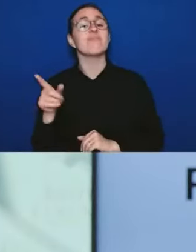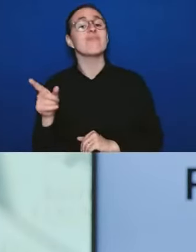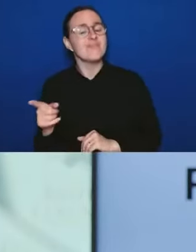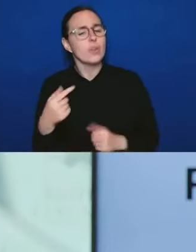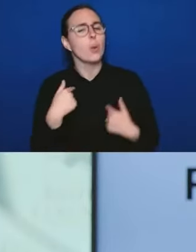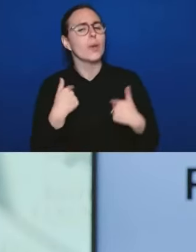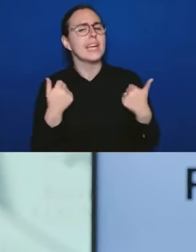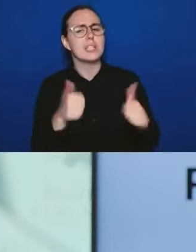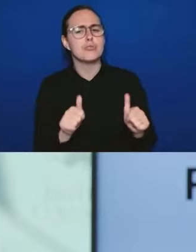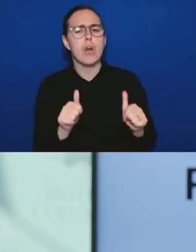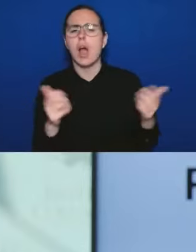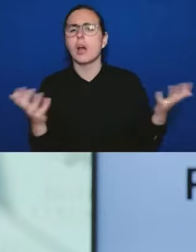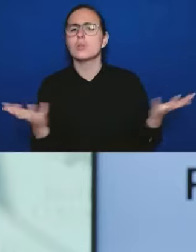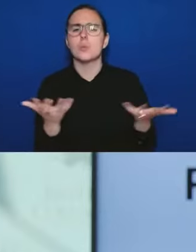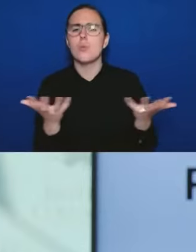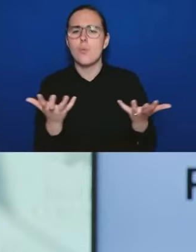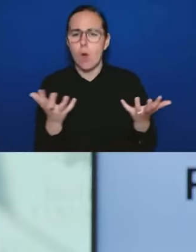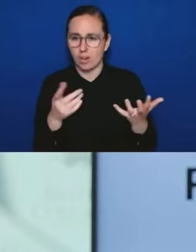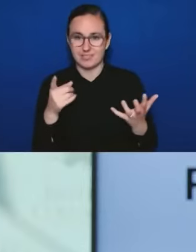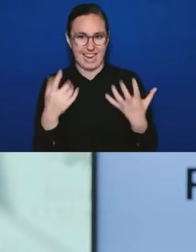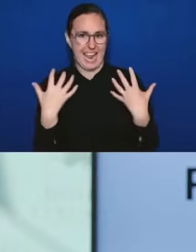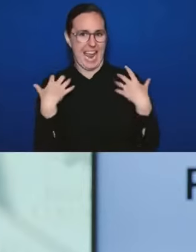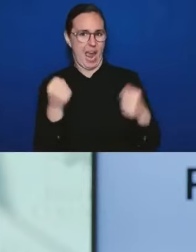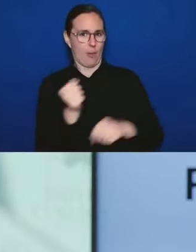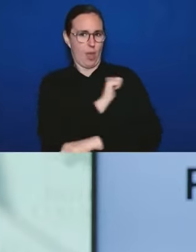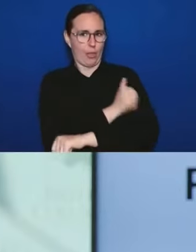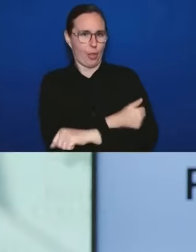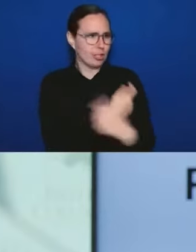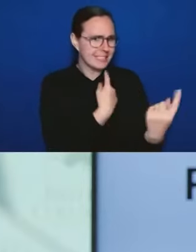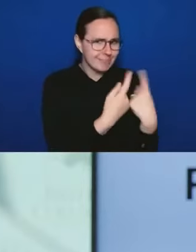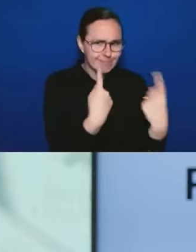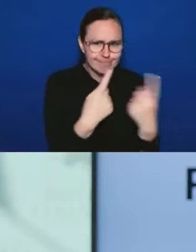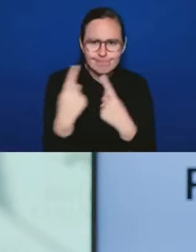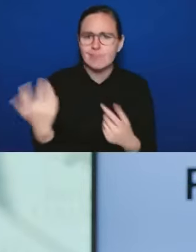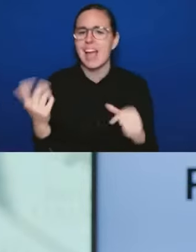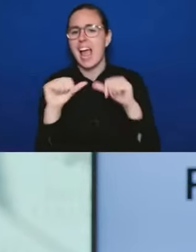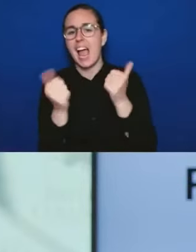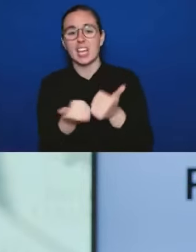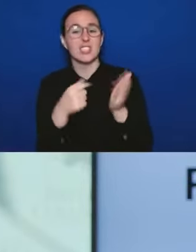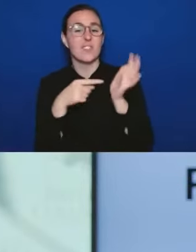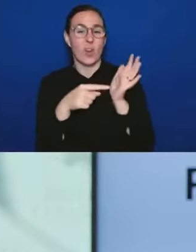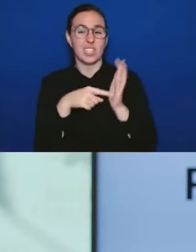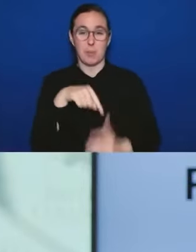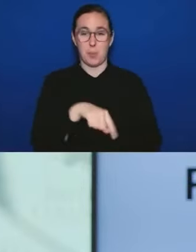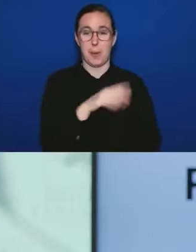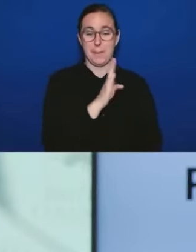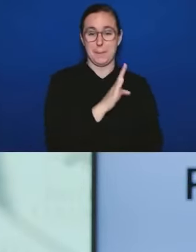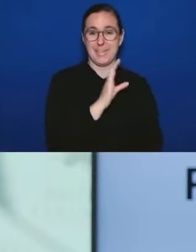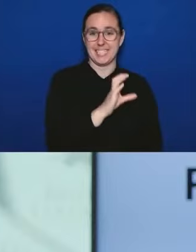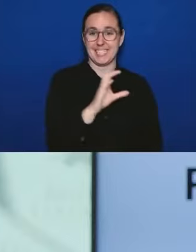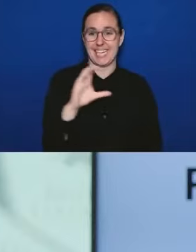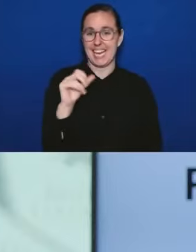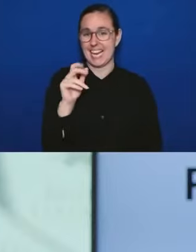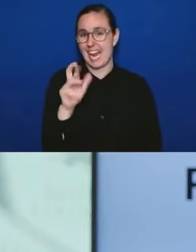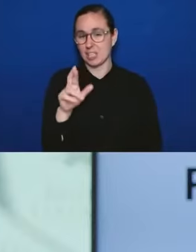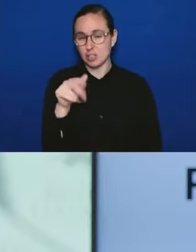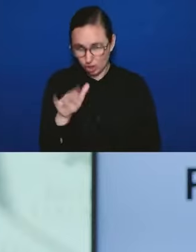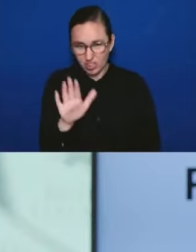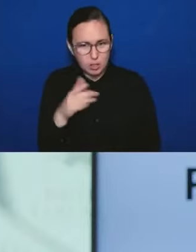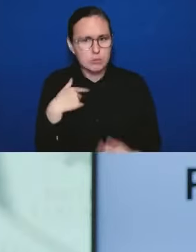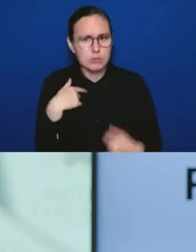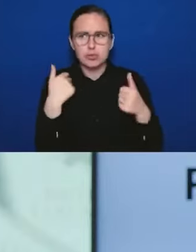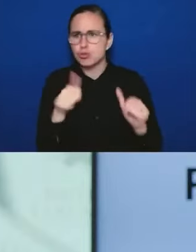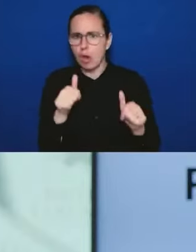across agencies that are so important, such as BC Cancer, is to bring stability to those agencies. You're quite right. There was